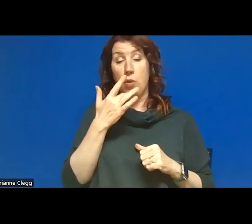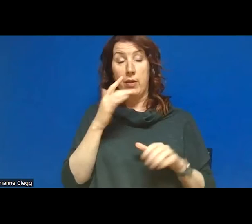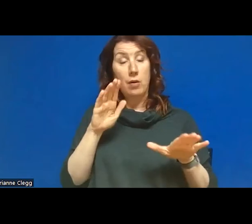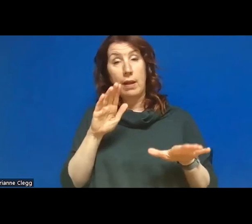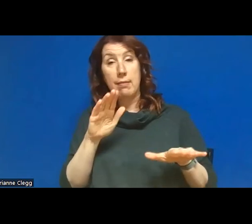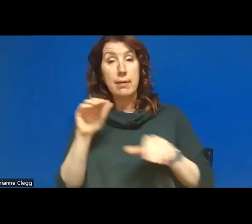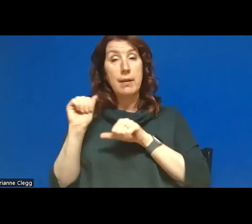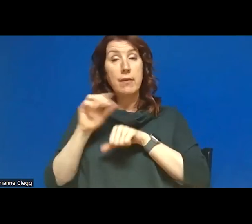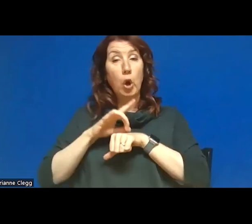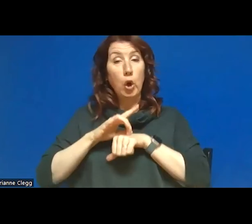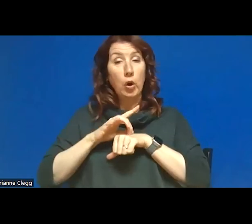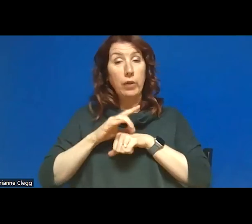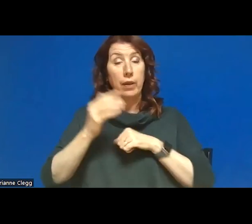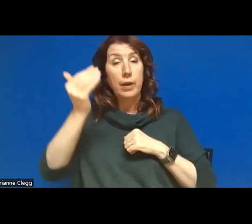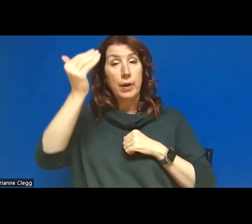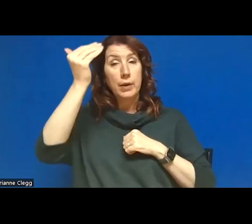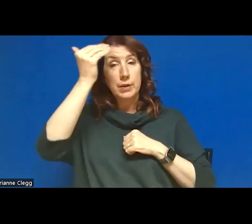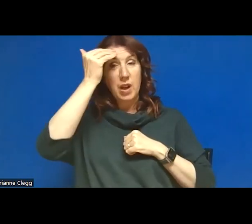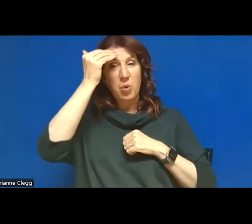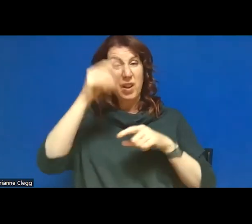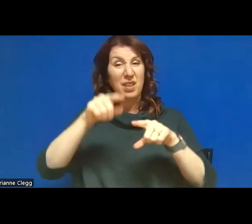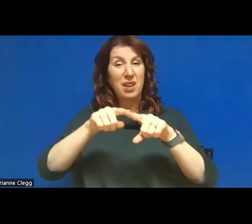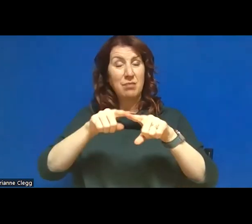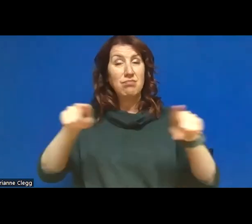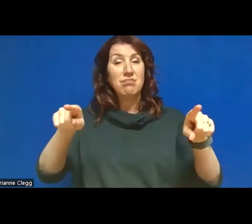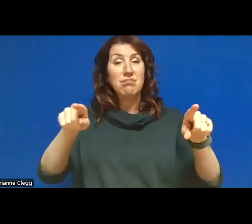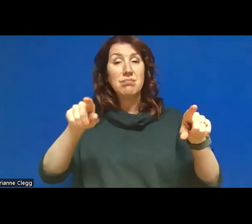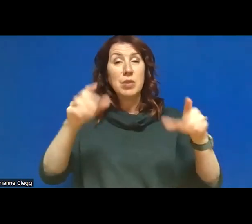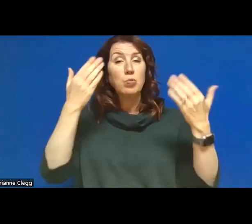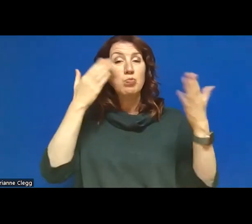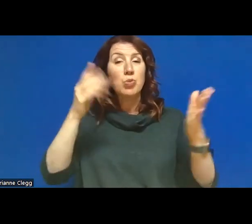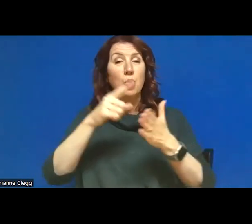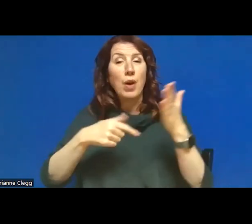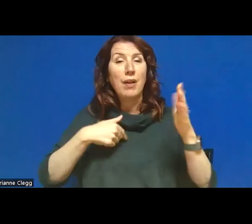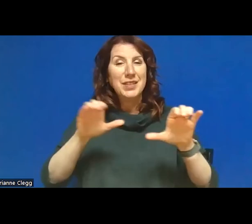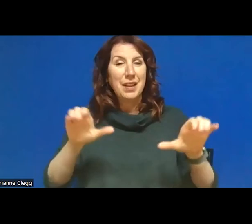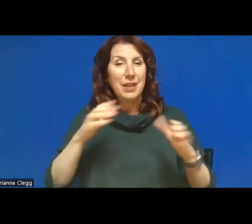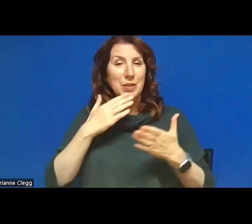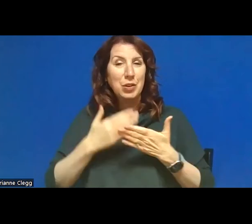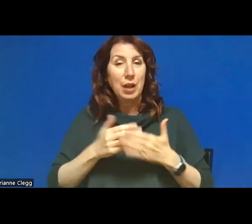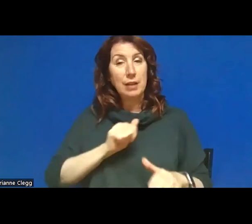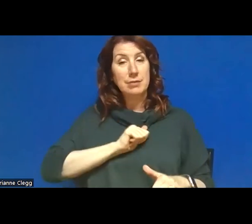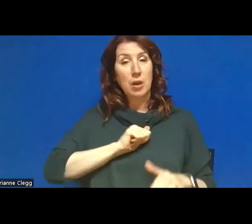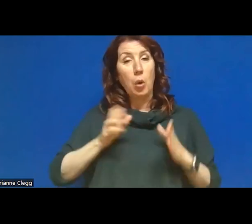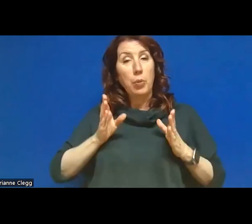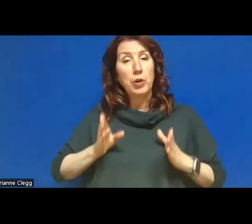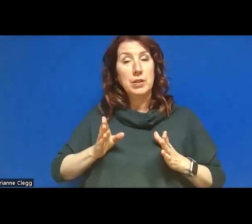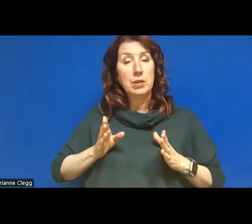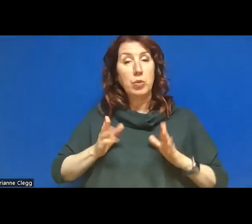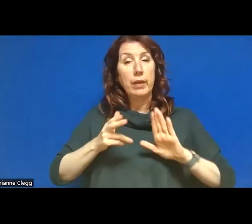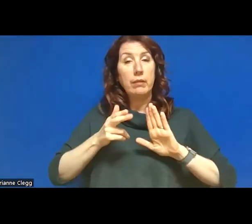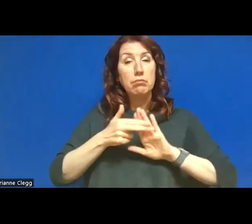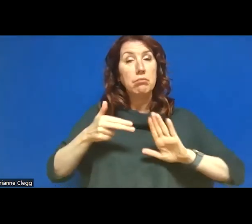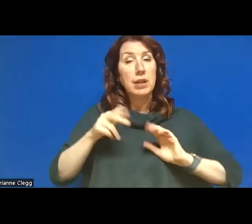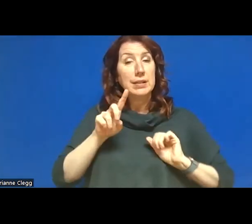knowing that nobody knows anything about any of the good things I've done. As a disabled person, I get really, really, really